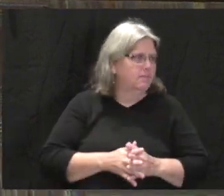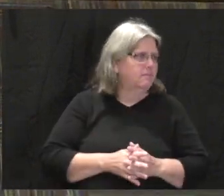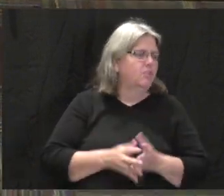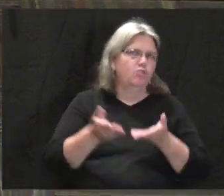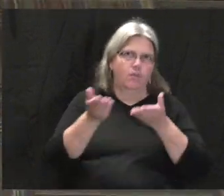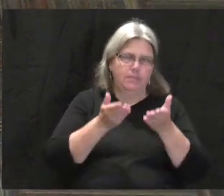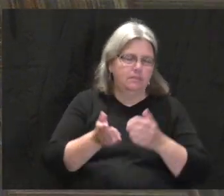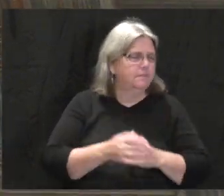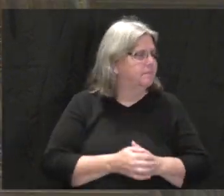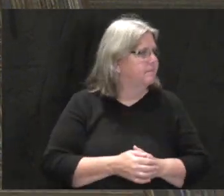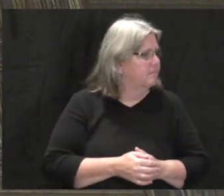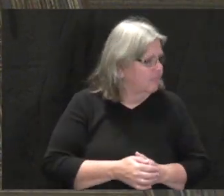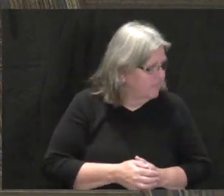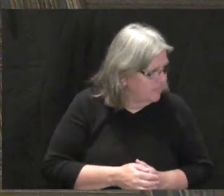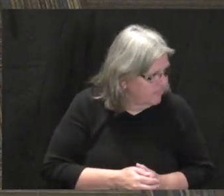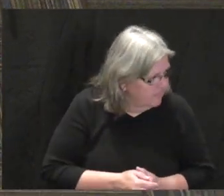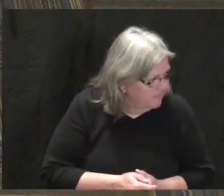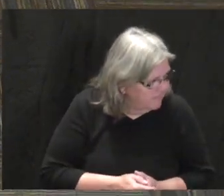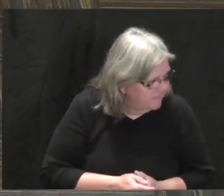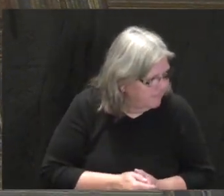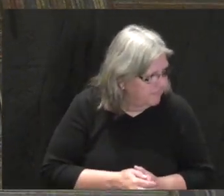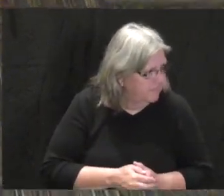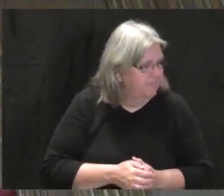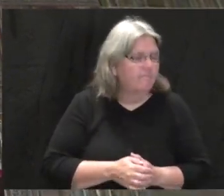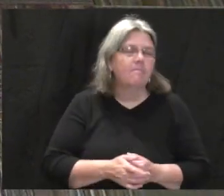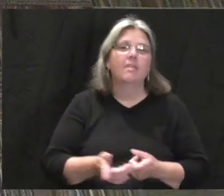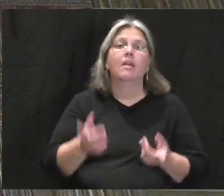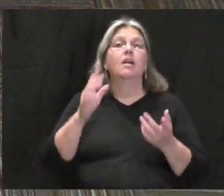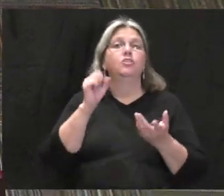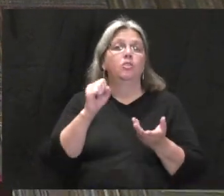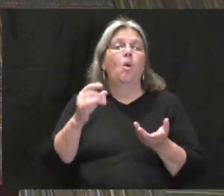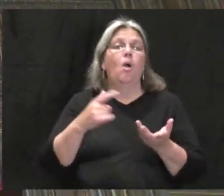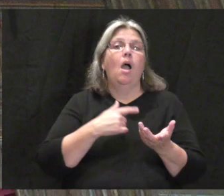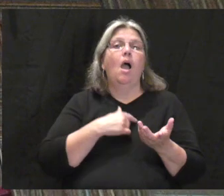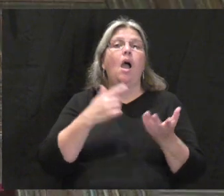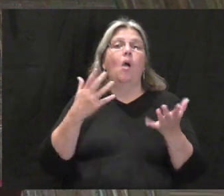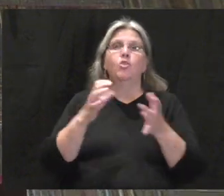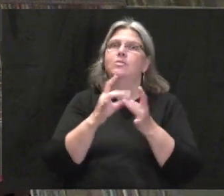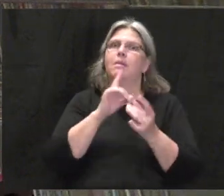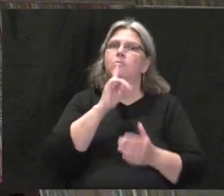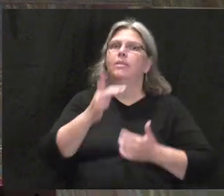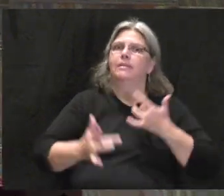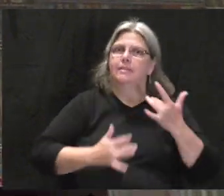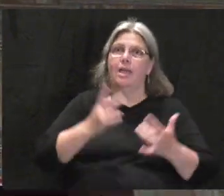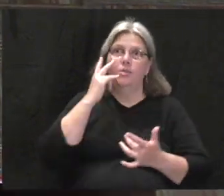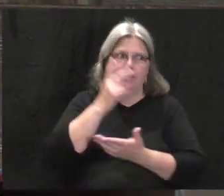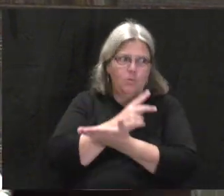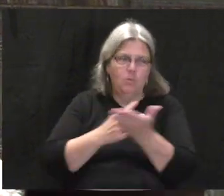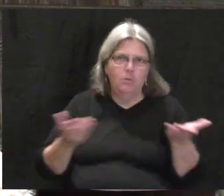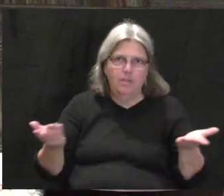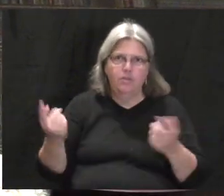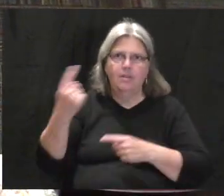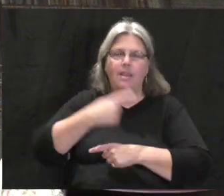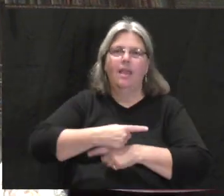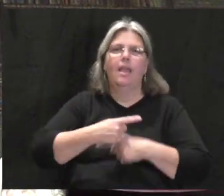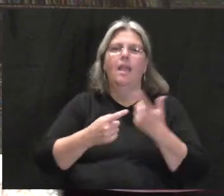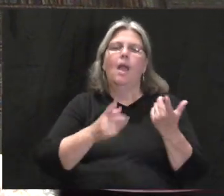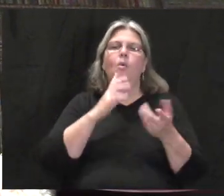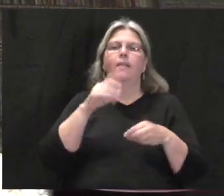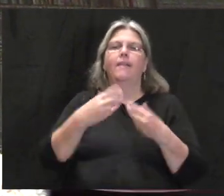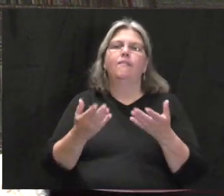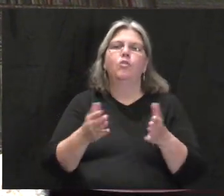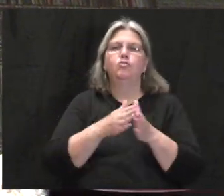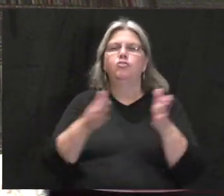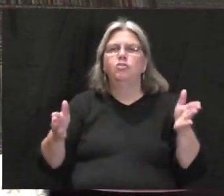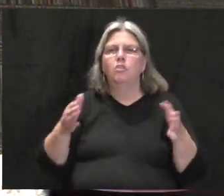Thank you. Oh, you're very kind. So I want to say how very excited I am to see everybody today. I'm just going to kind of give you an overview of what our